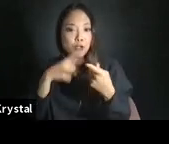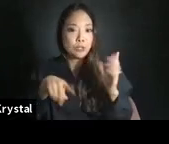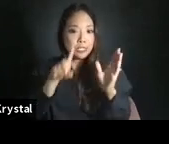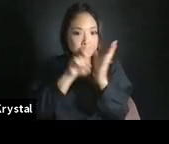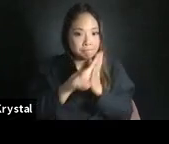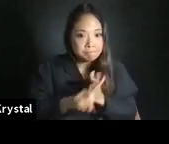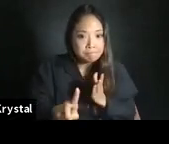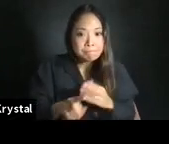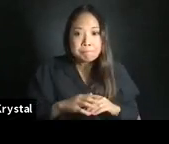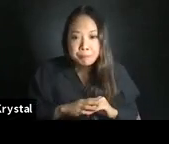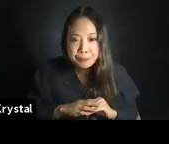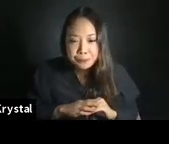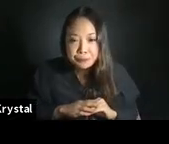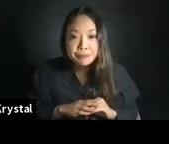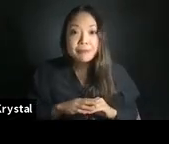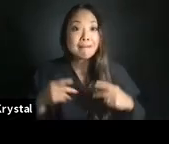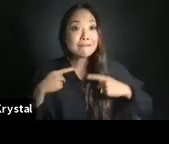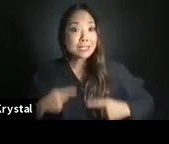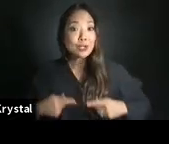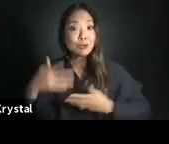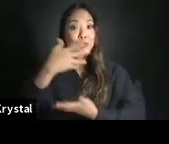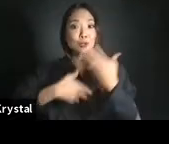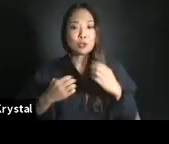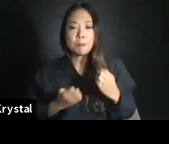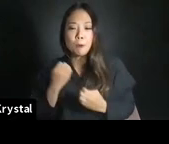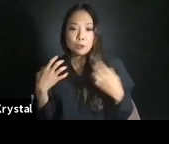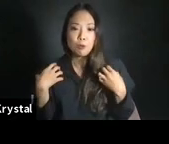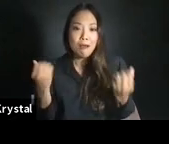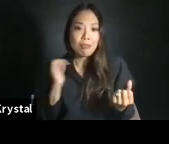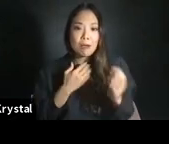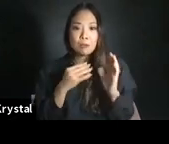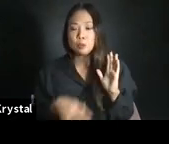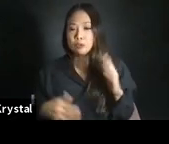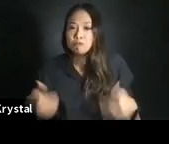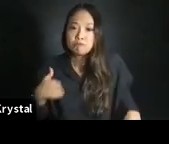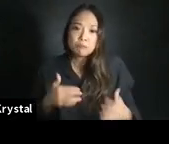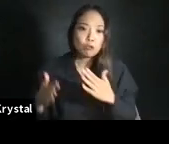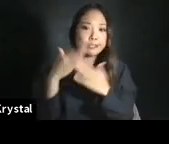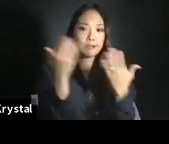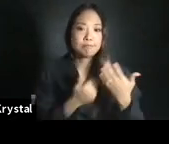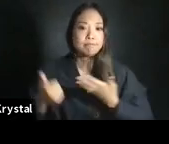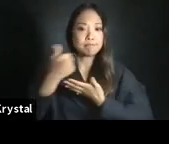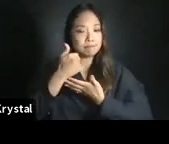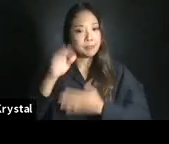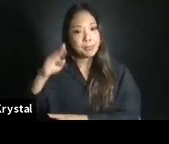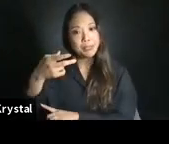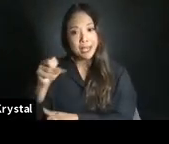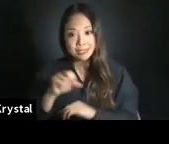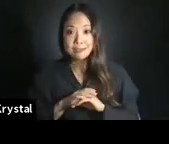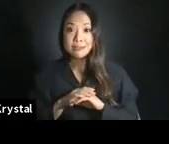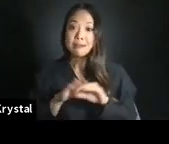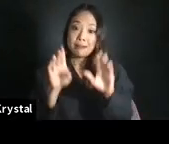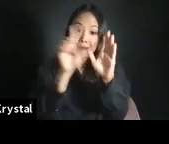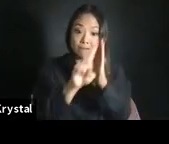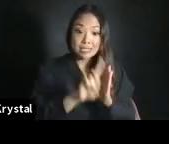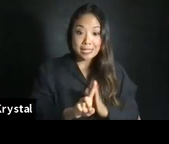students is the top priority of the boston public schools once the findings of the month-long investigation were shared with